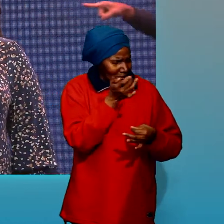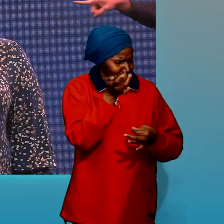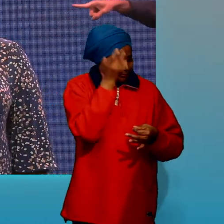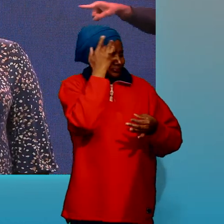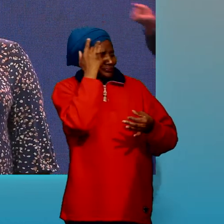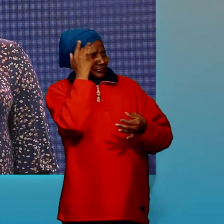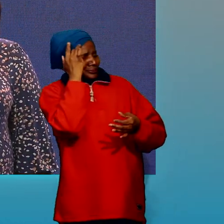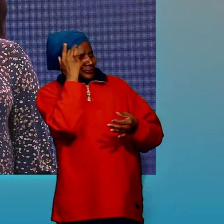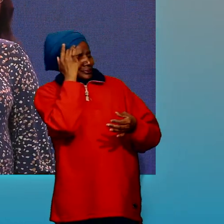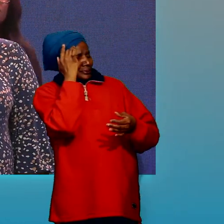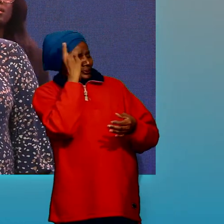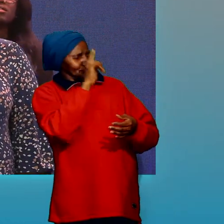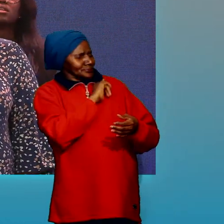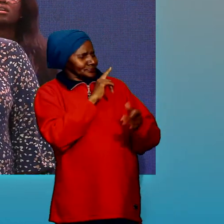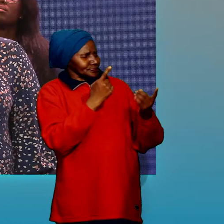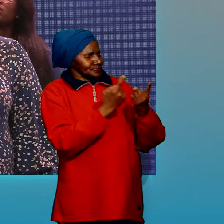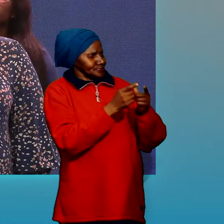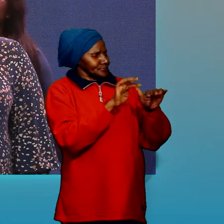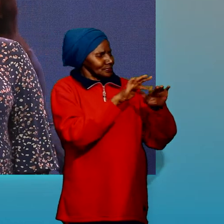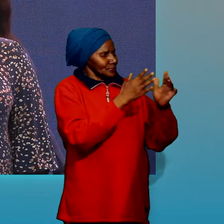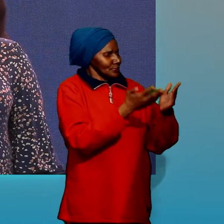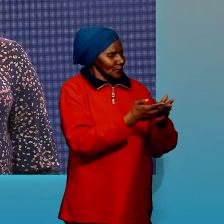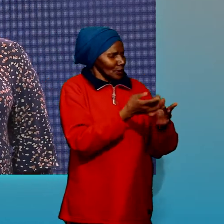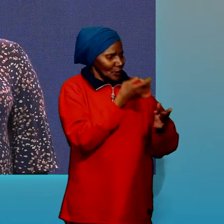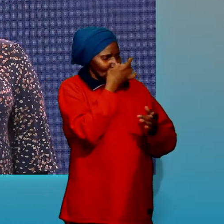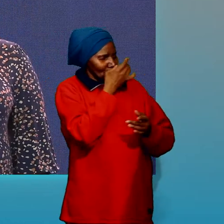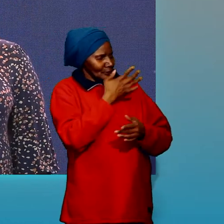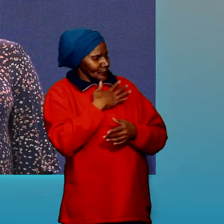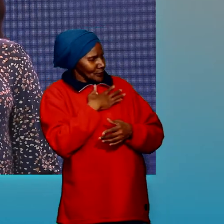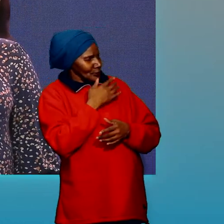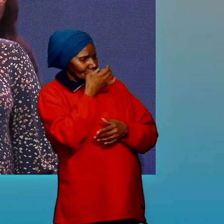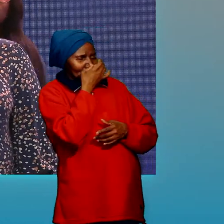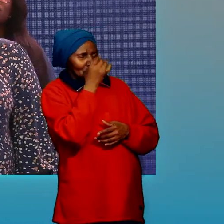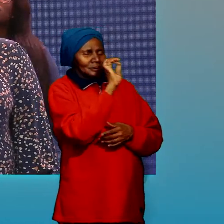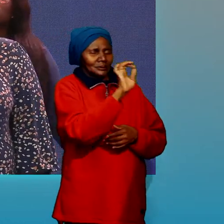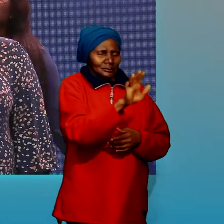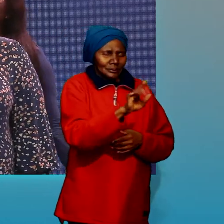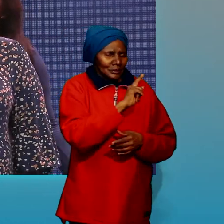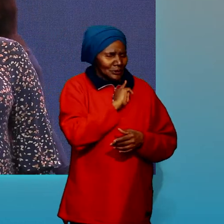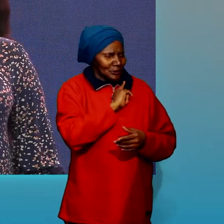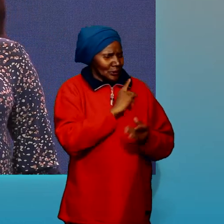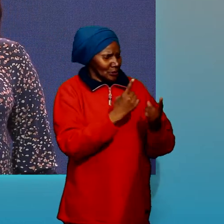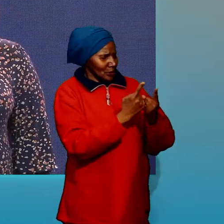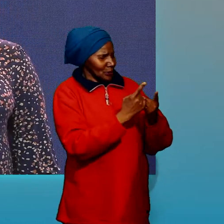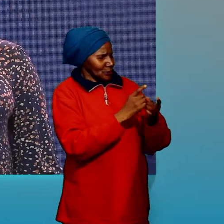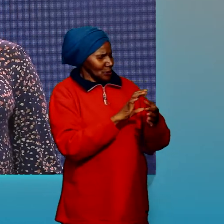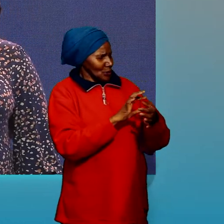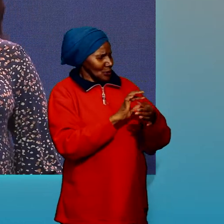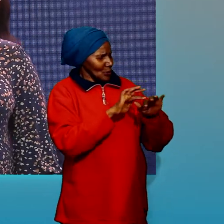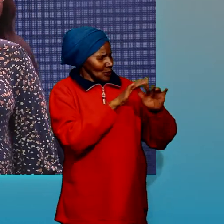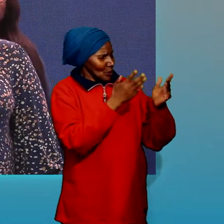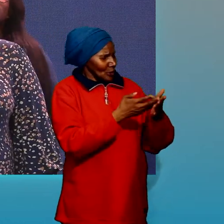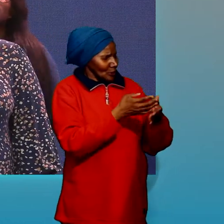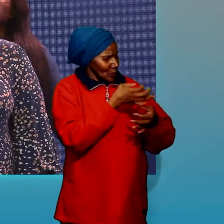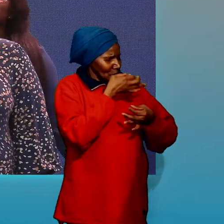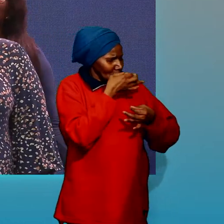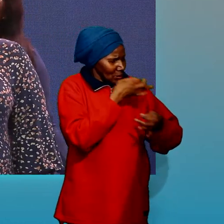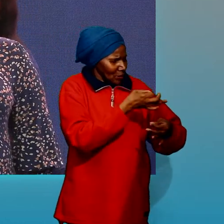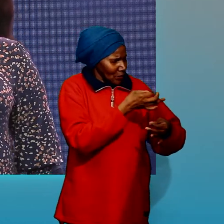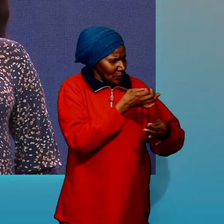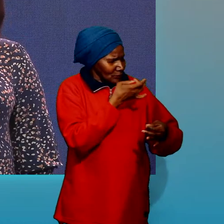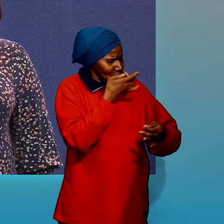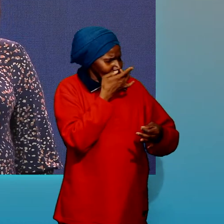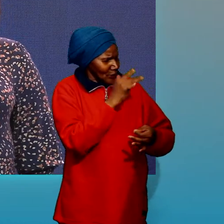not deceived by the things of the world. There's not the time